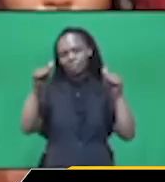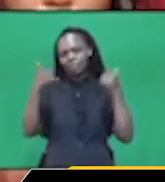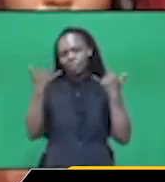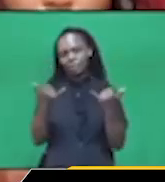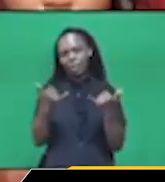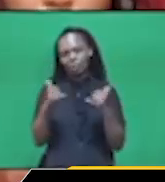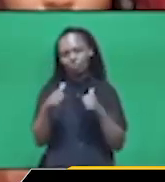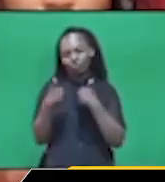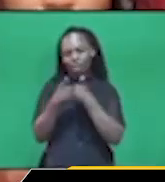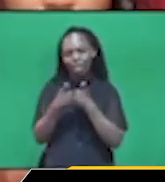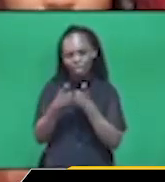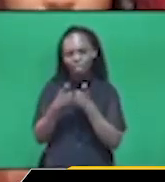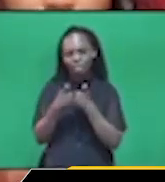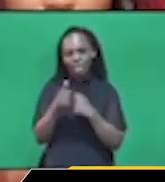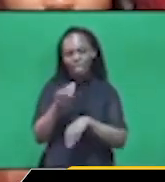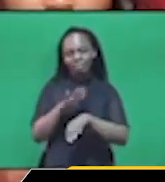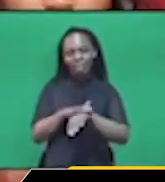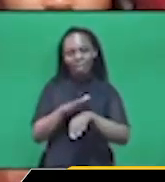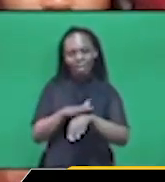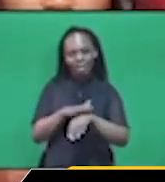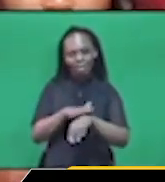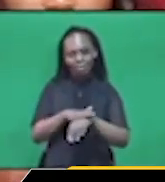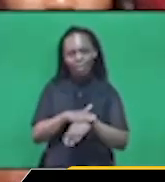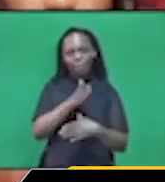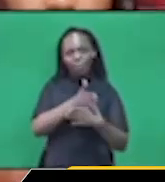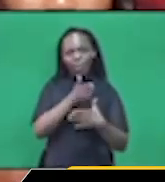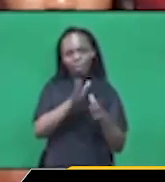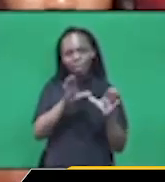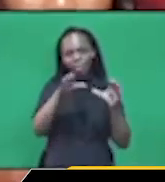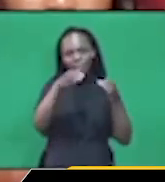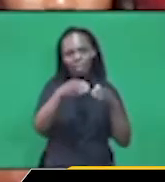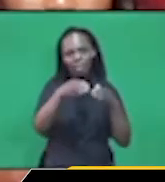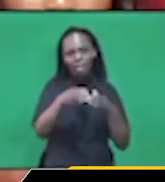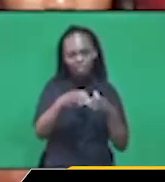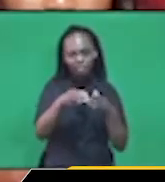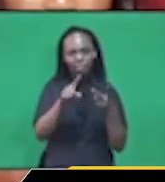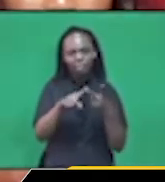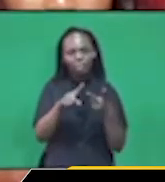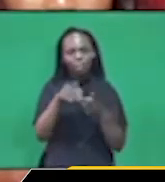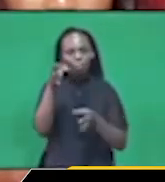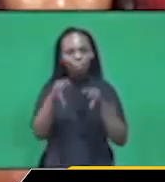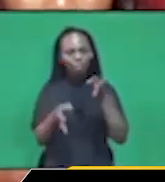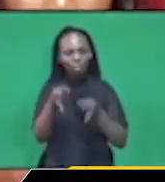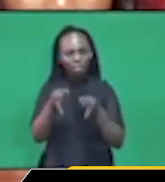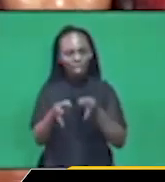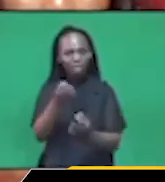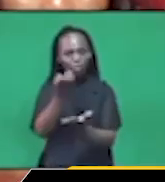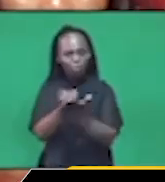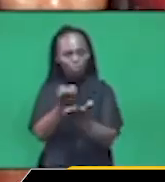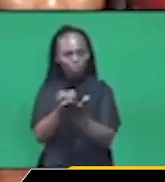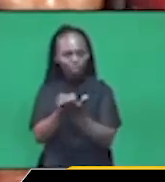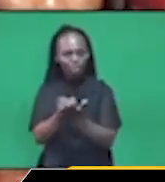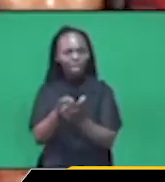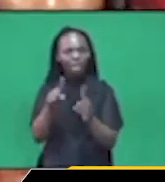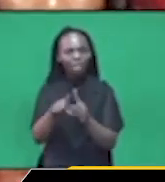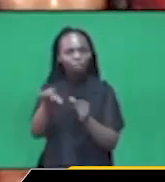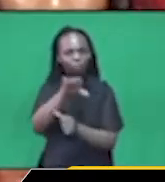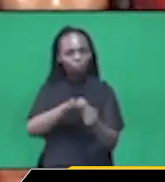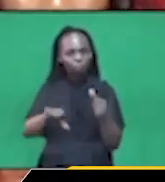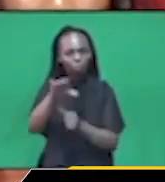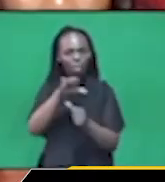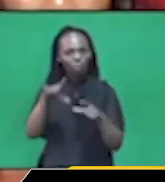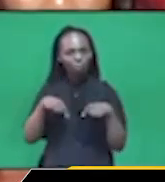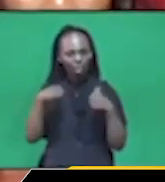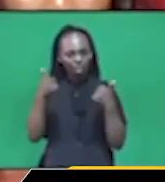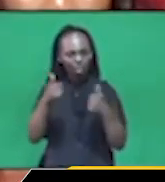time in South Africa, working class, political, economic, and social life. Unemployment is